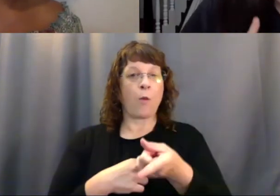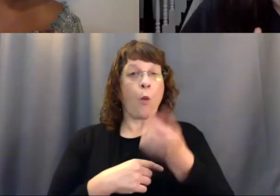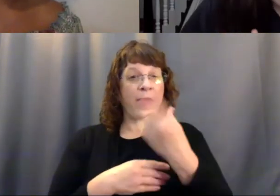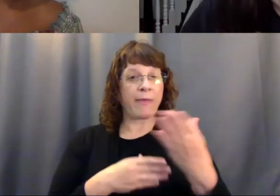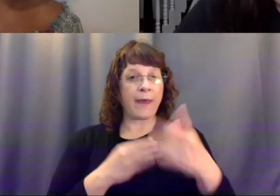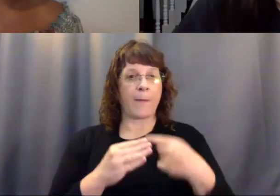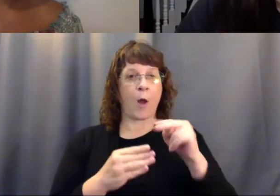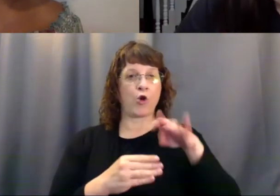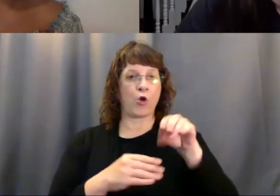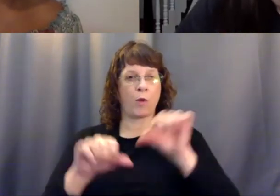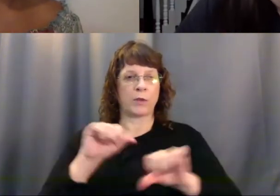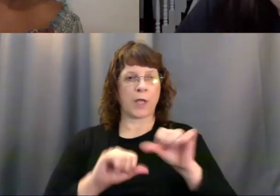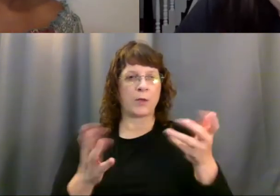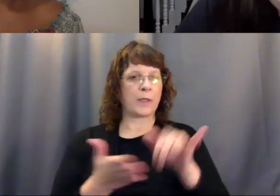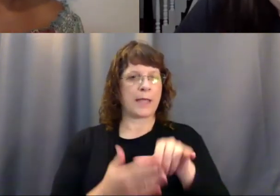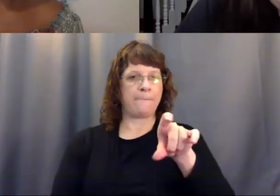what would that be?